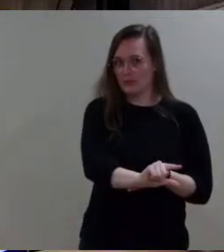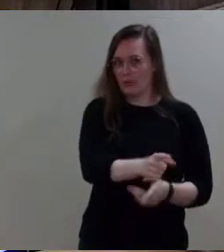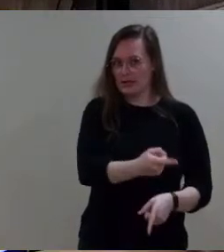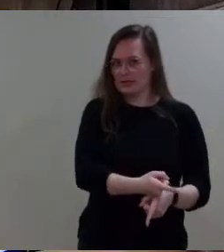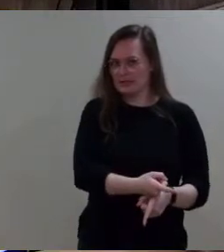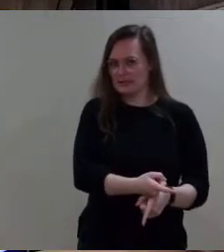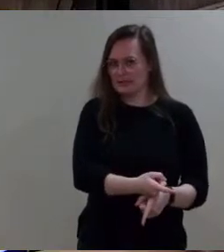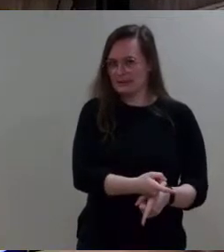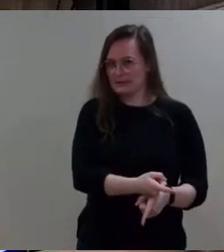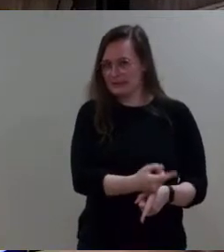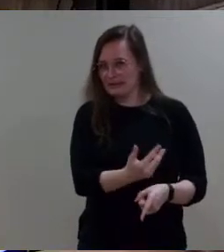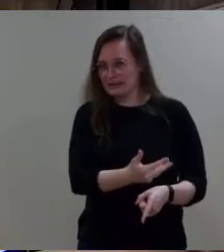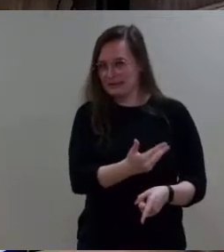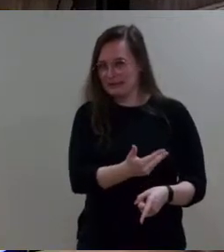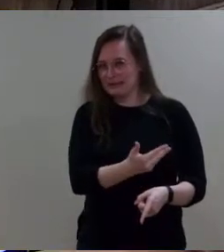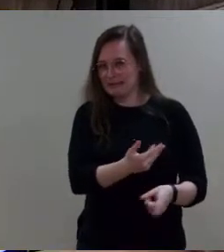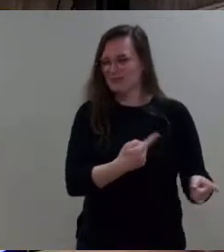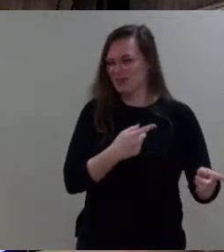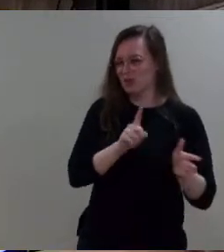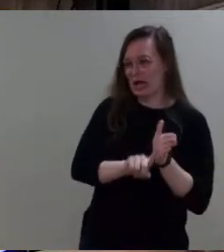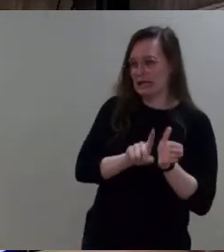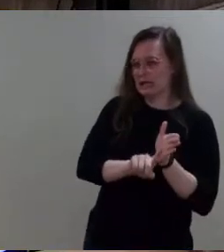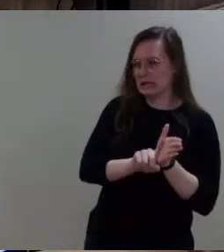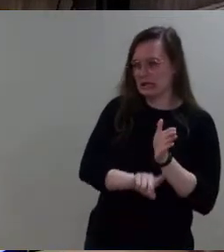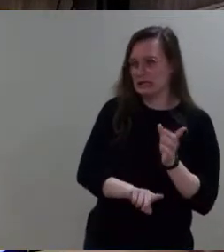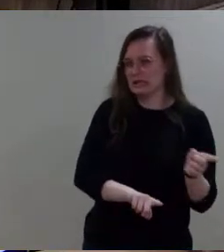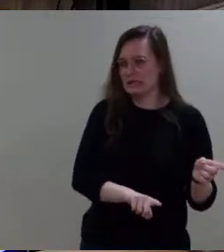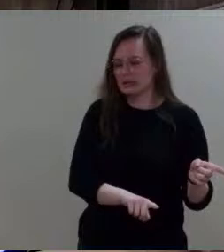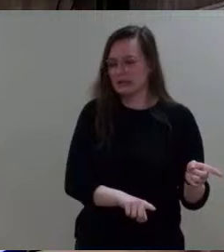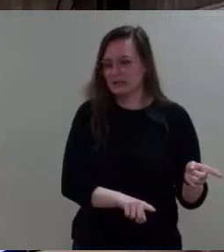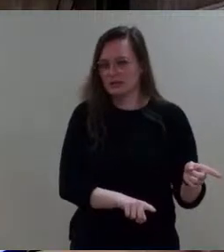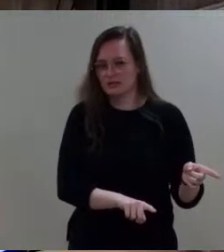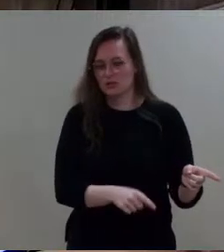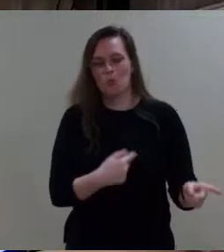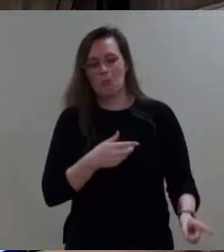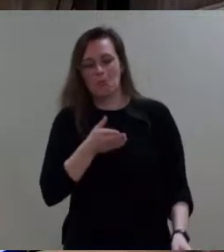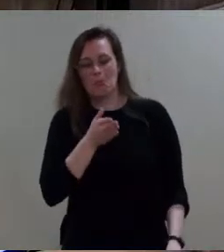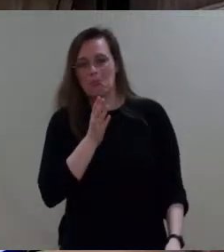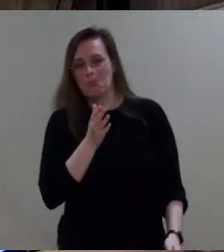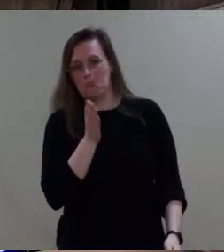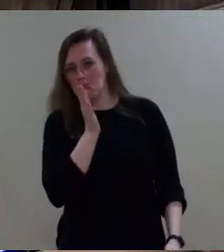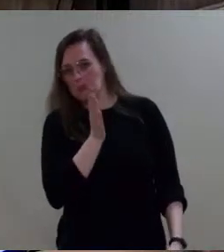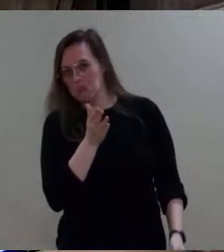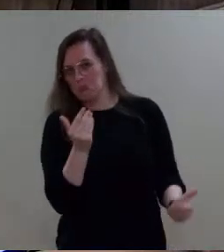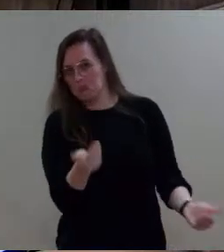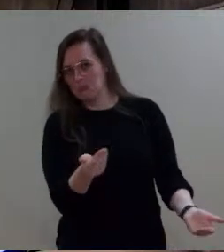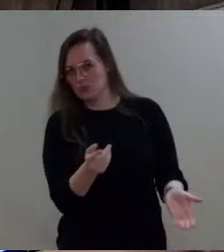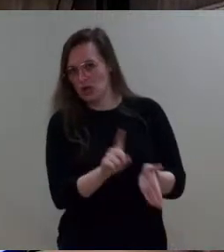Okay. Okay, all right. I'll let you check and then.